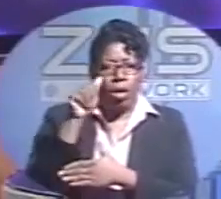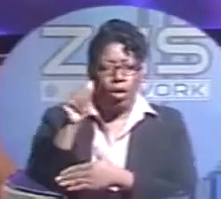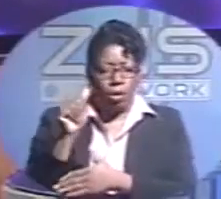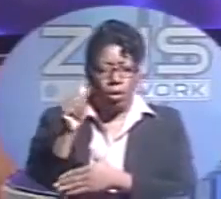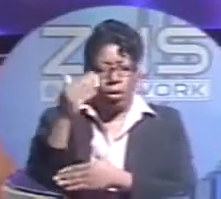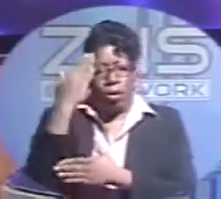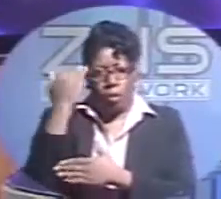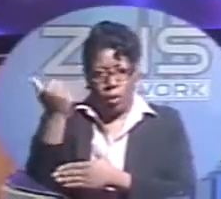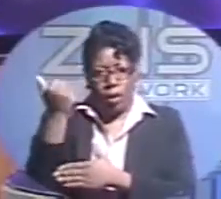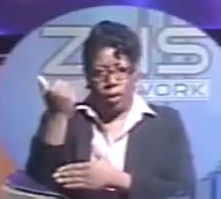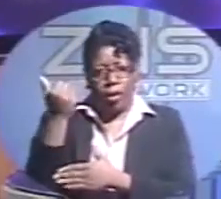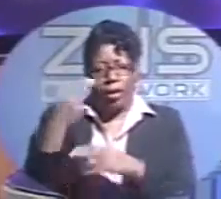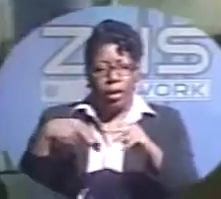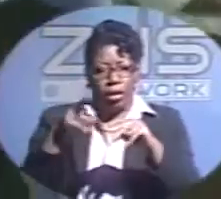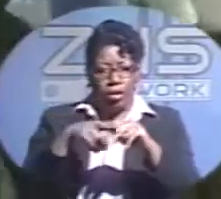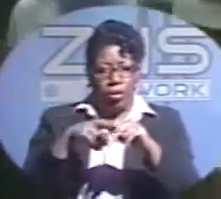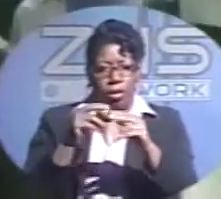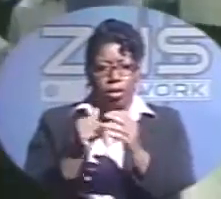seeking.